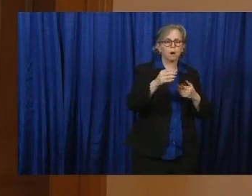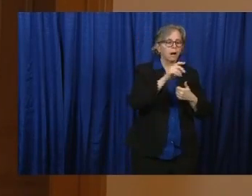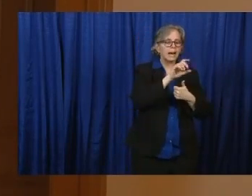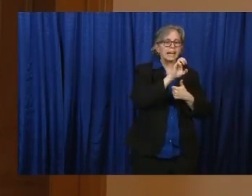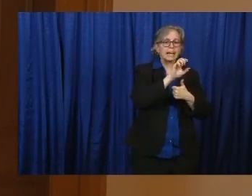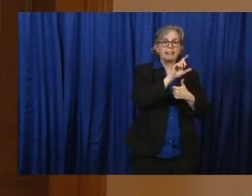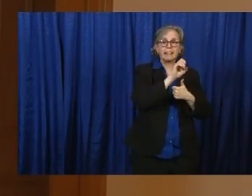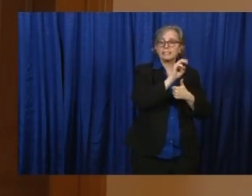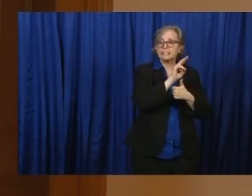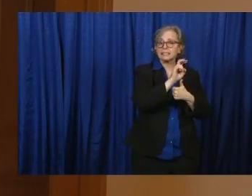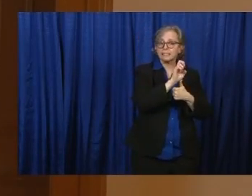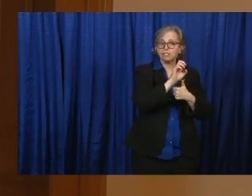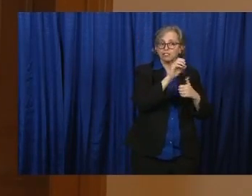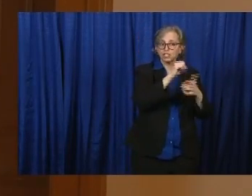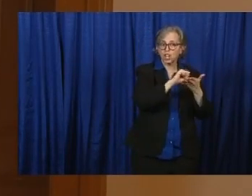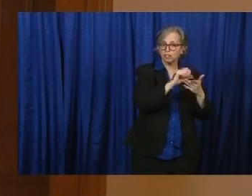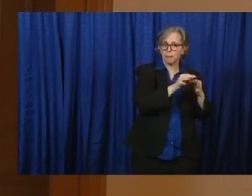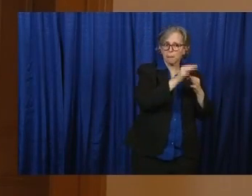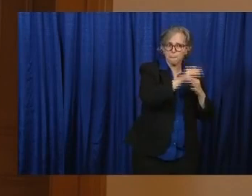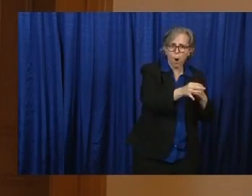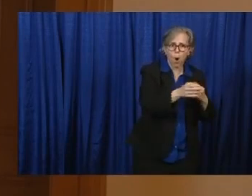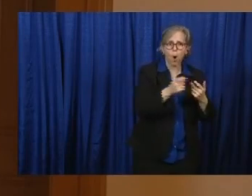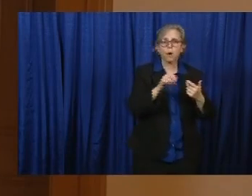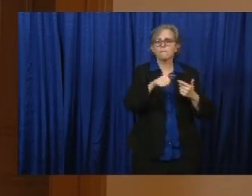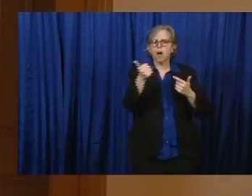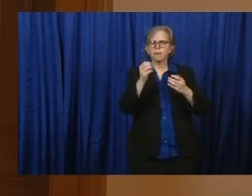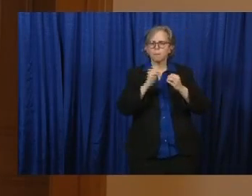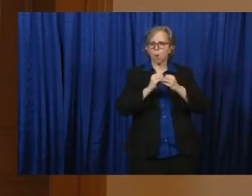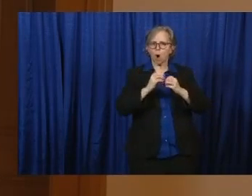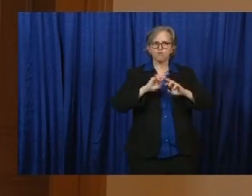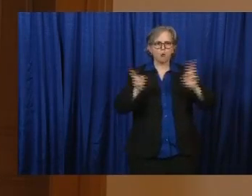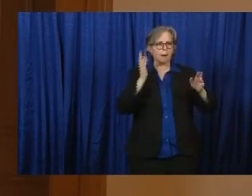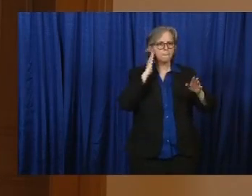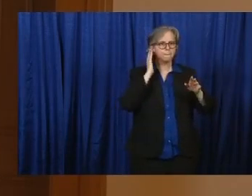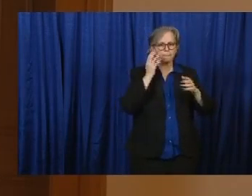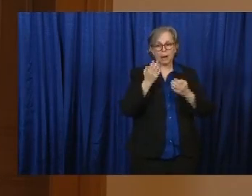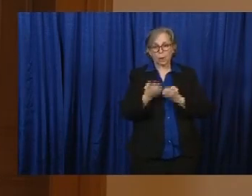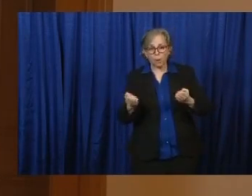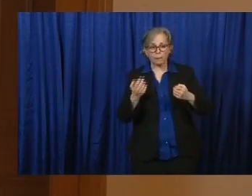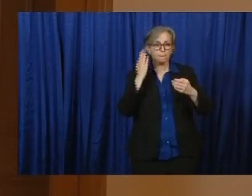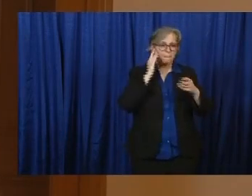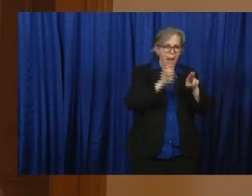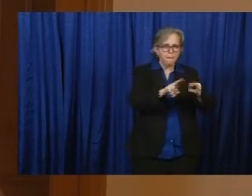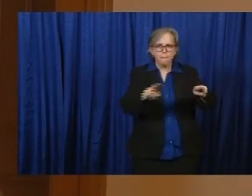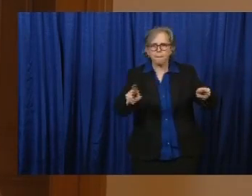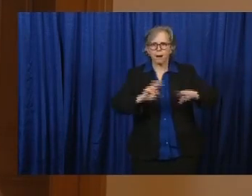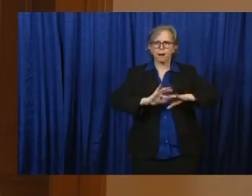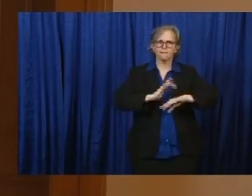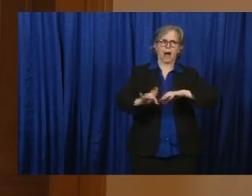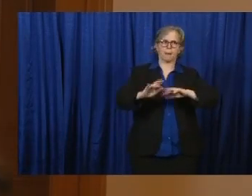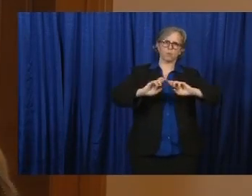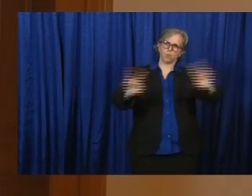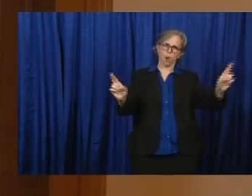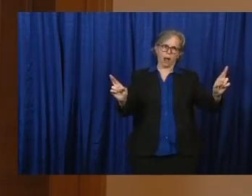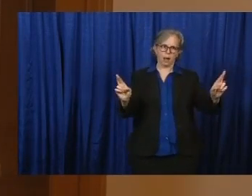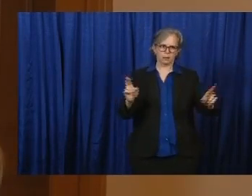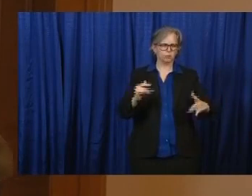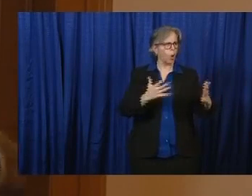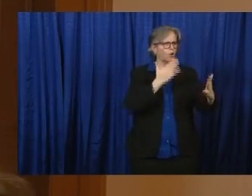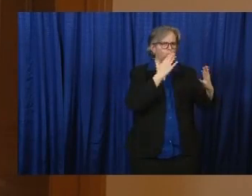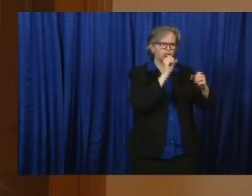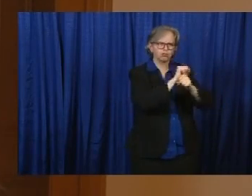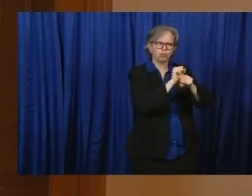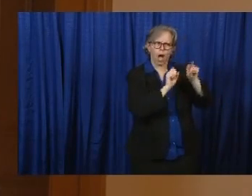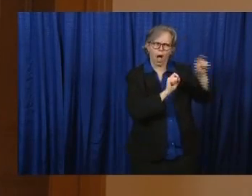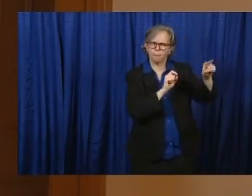for instance, we're at 54% occupancy across, it varies by hospital, on our med-surg beds that are in